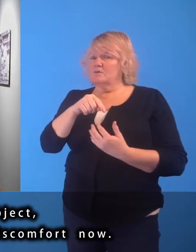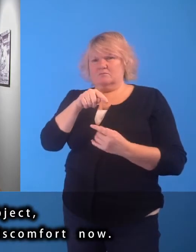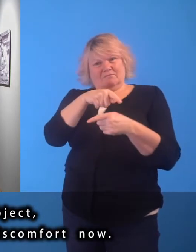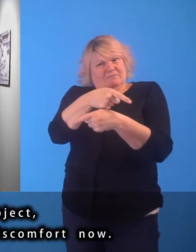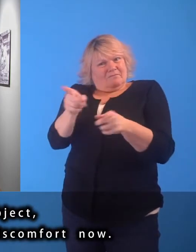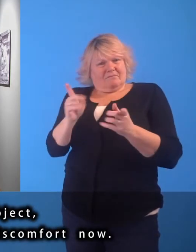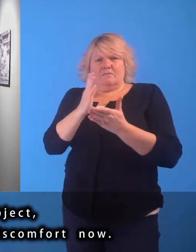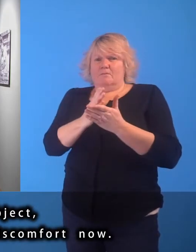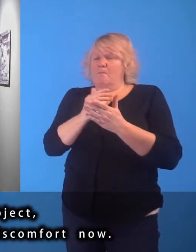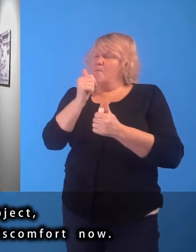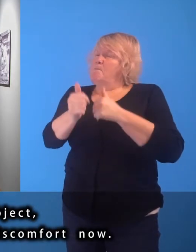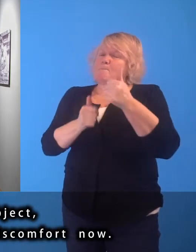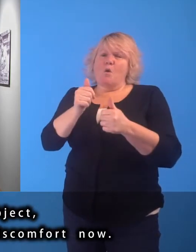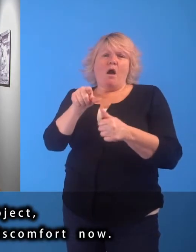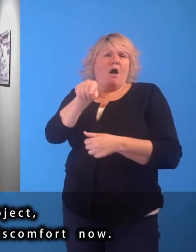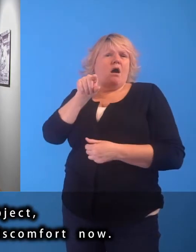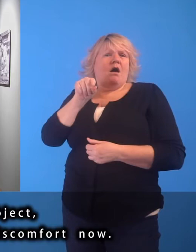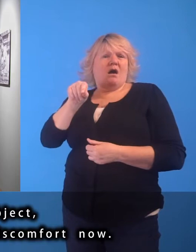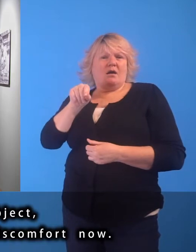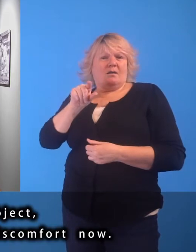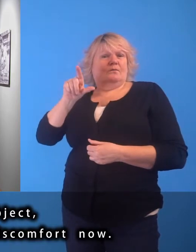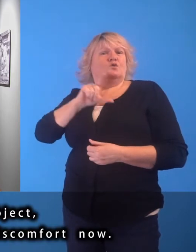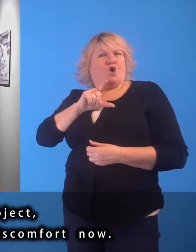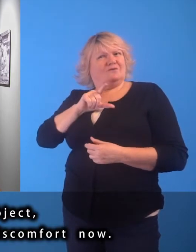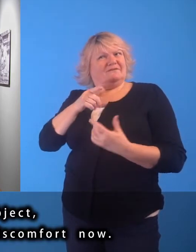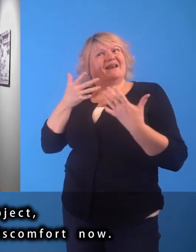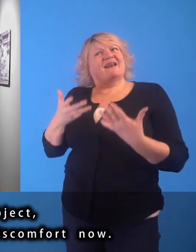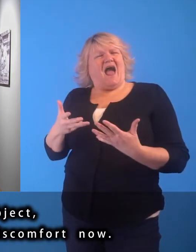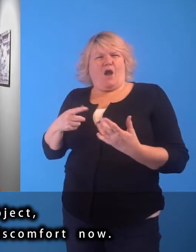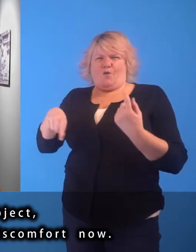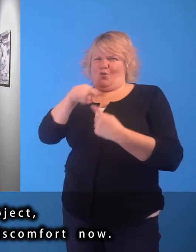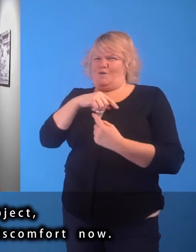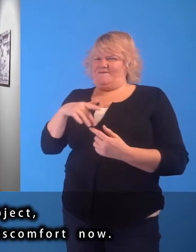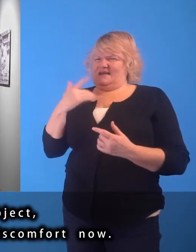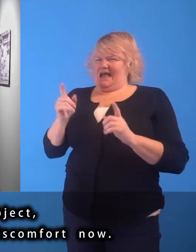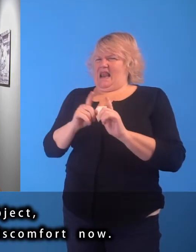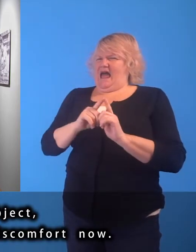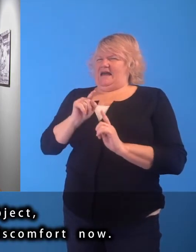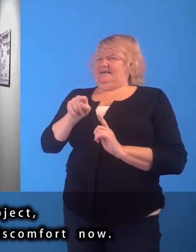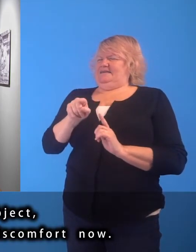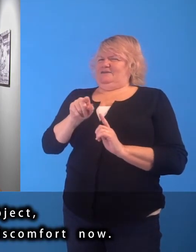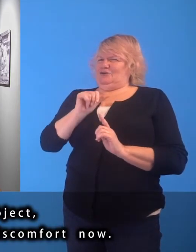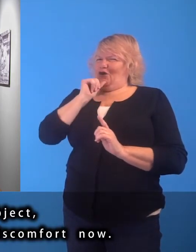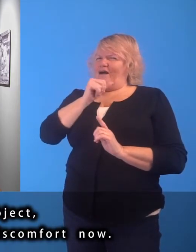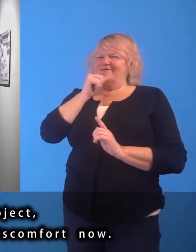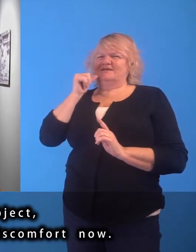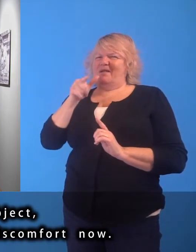They were a popular subject to a degree that may provoke discomfort now.